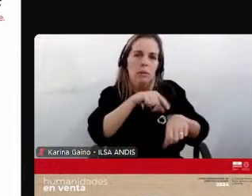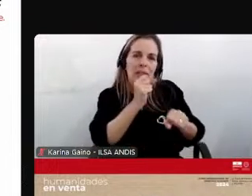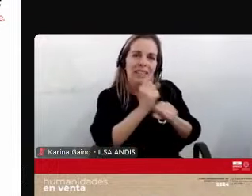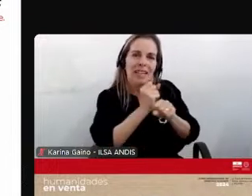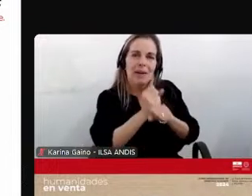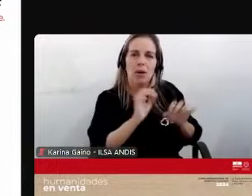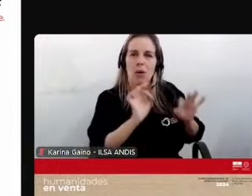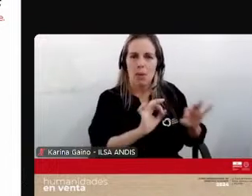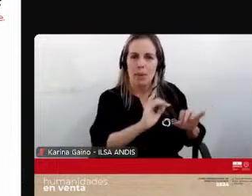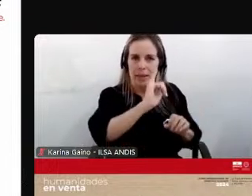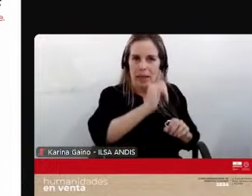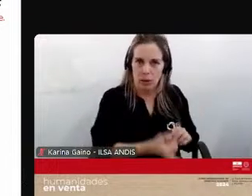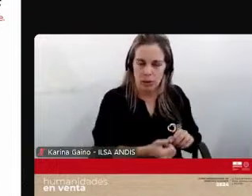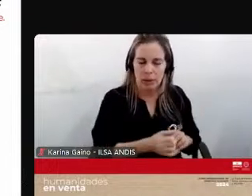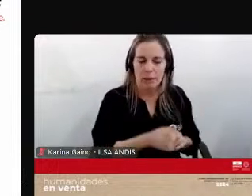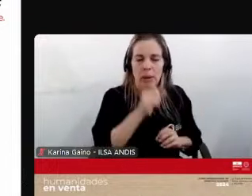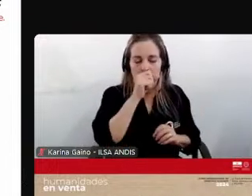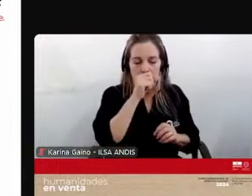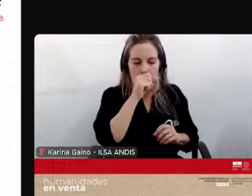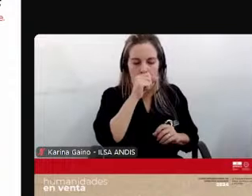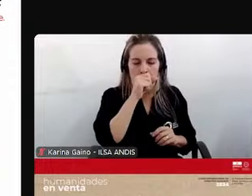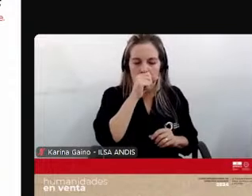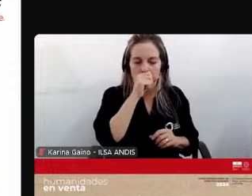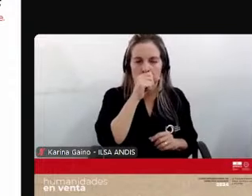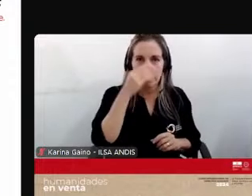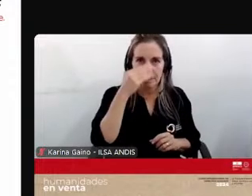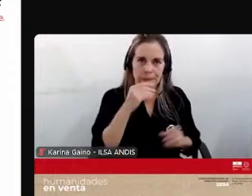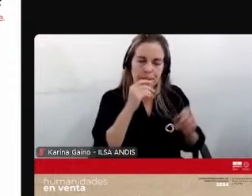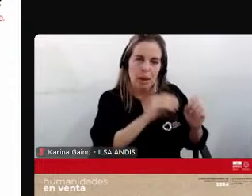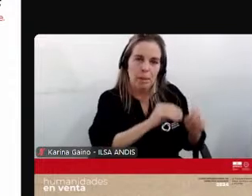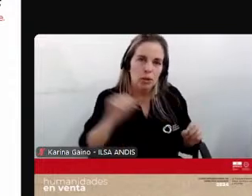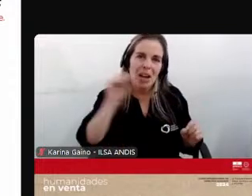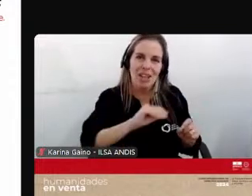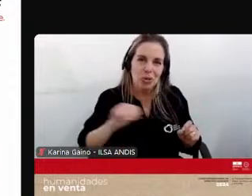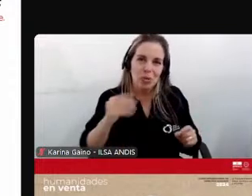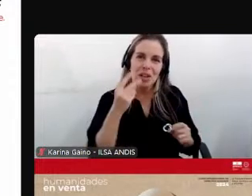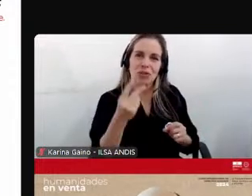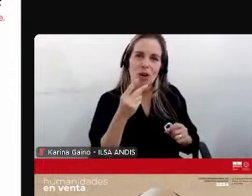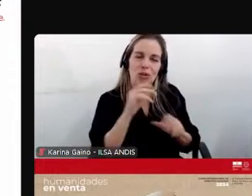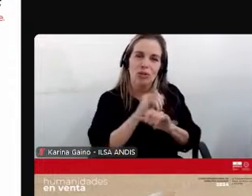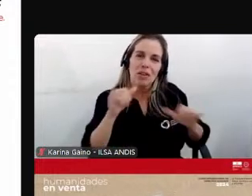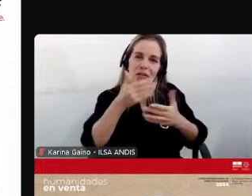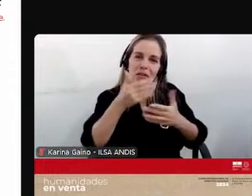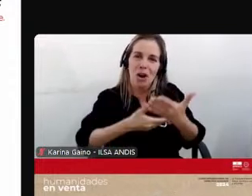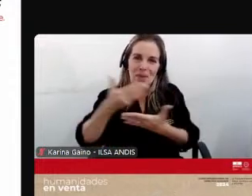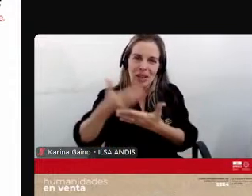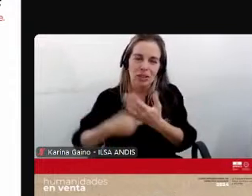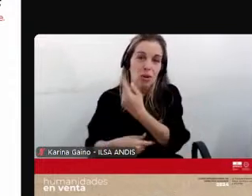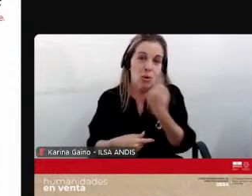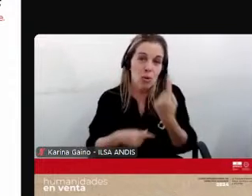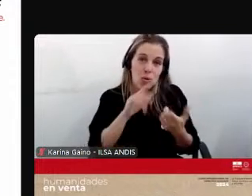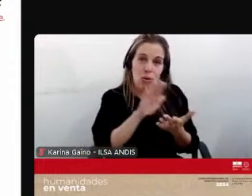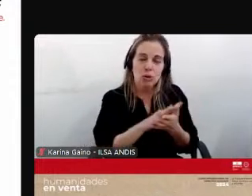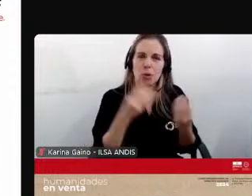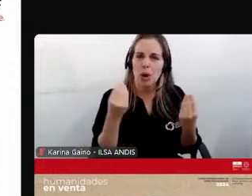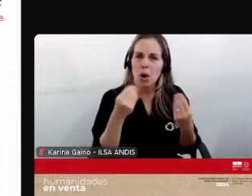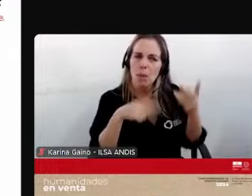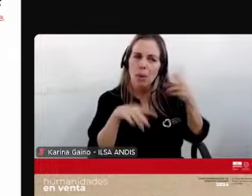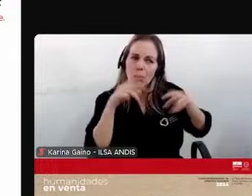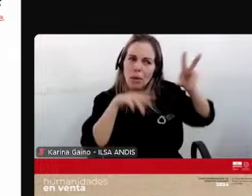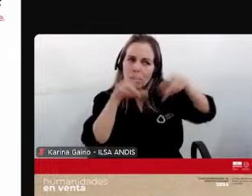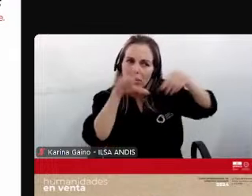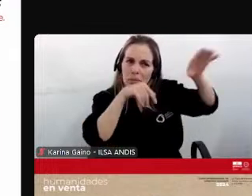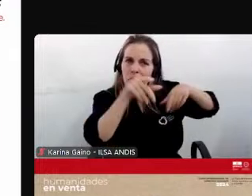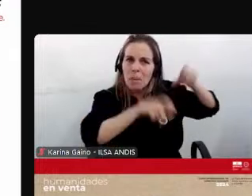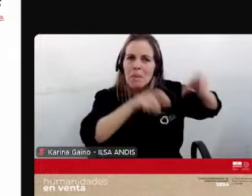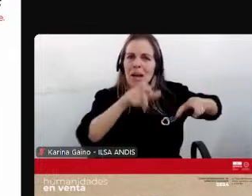two white papers, one on piece rate pay and one on recruitment practices as root causes of labor violations in the coffee sector across